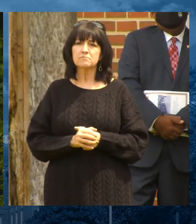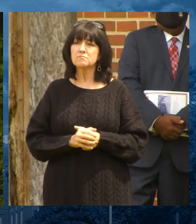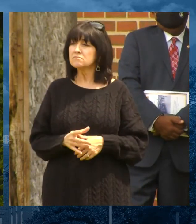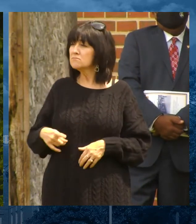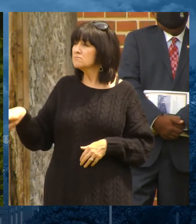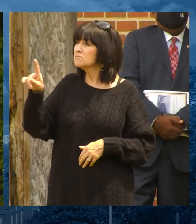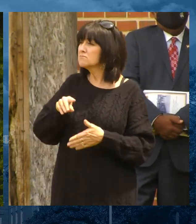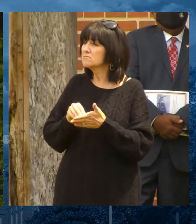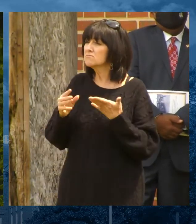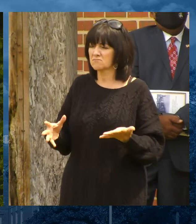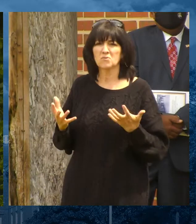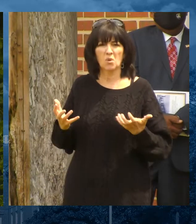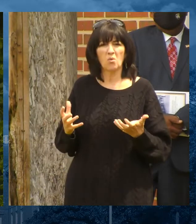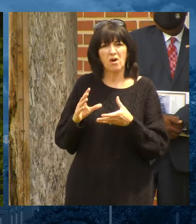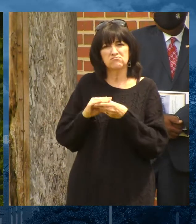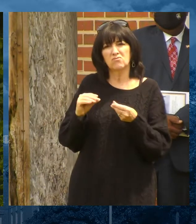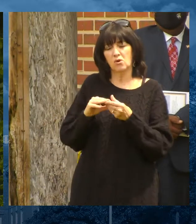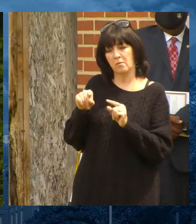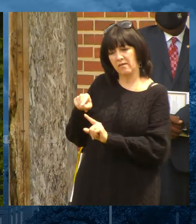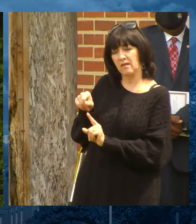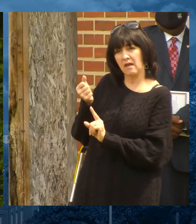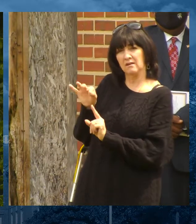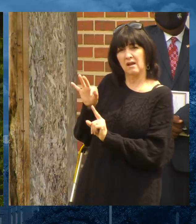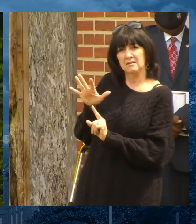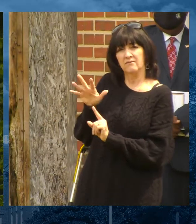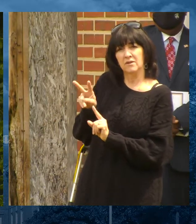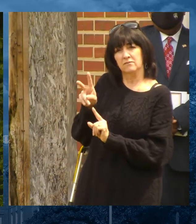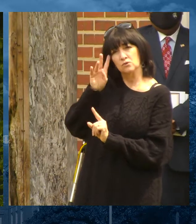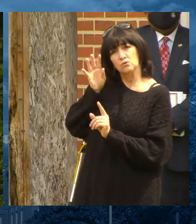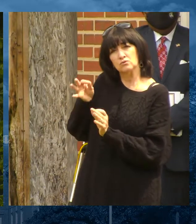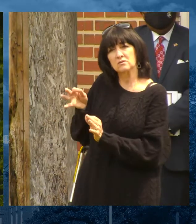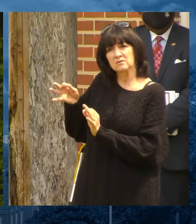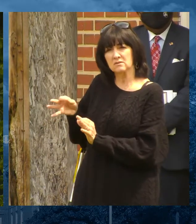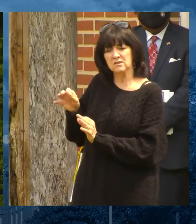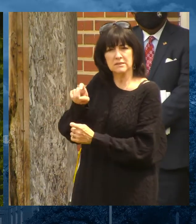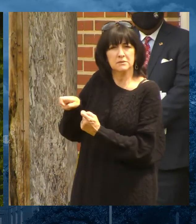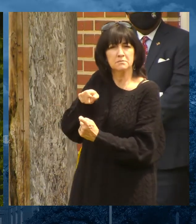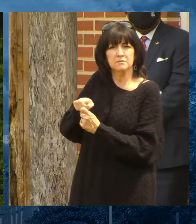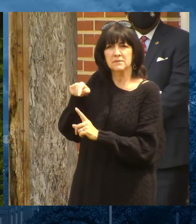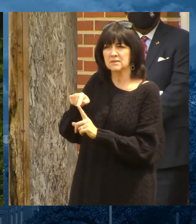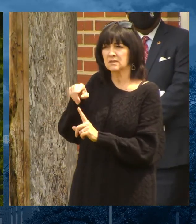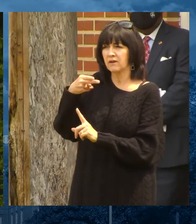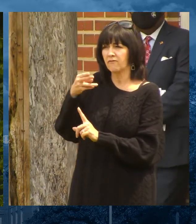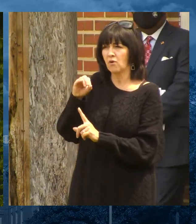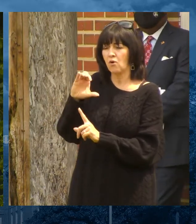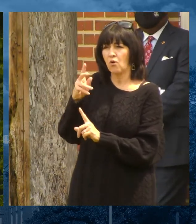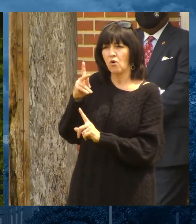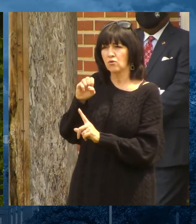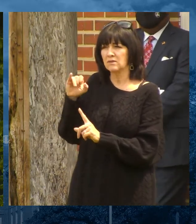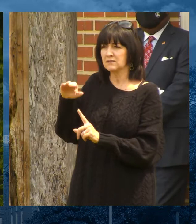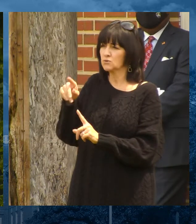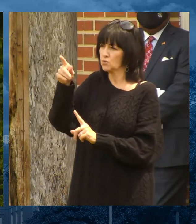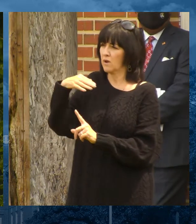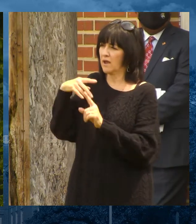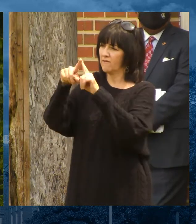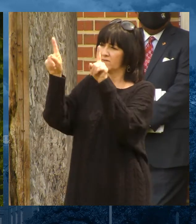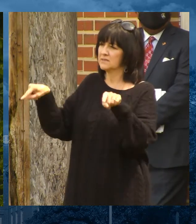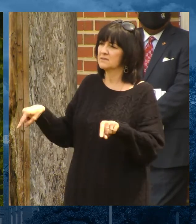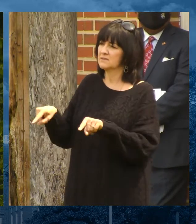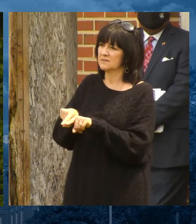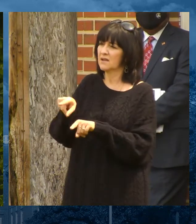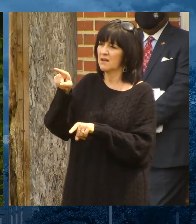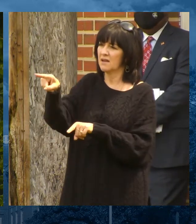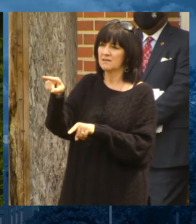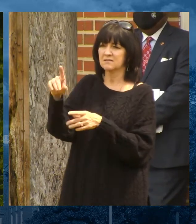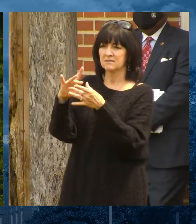the 1952 decisions, and in particular the Hockessin decision. You have a sign there, it says equality.